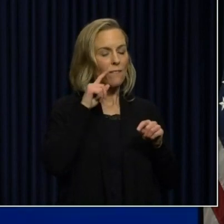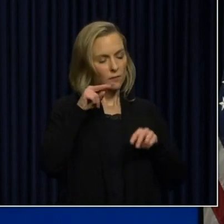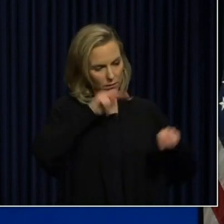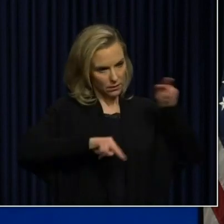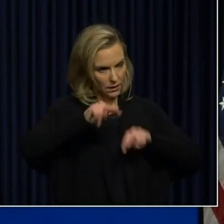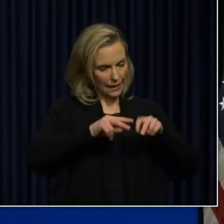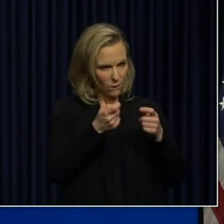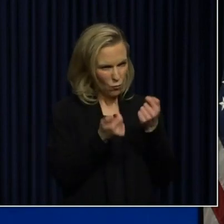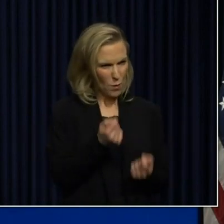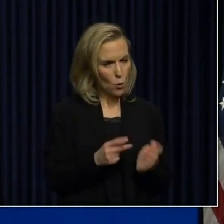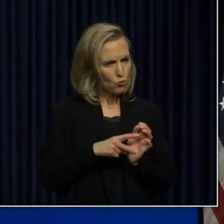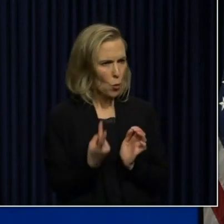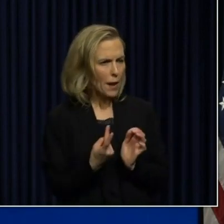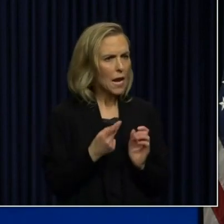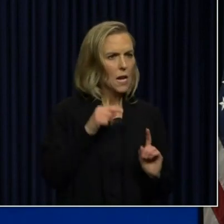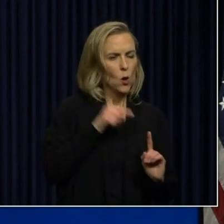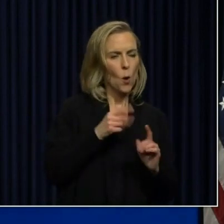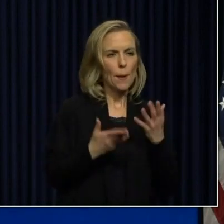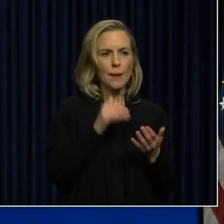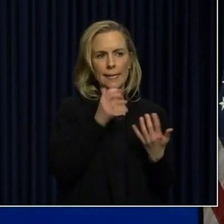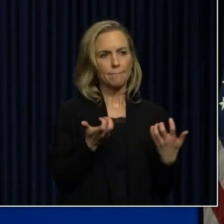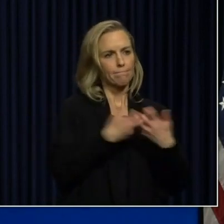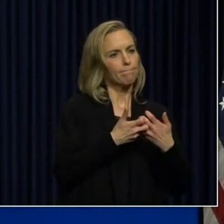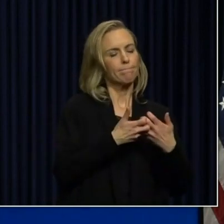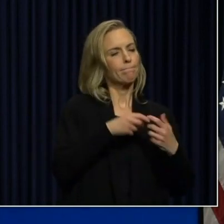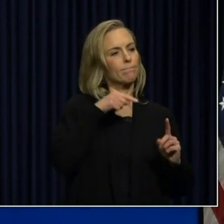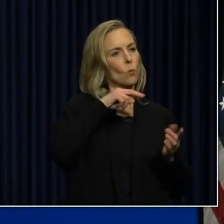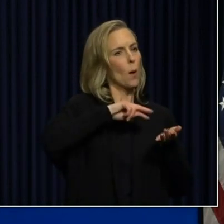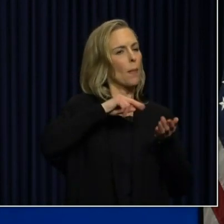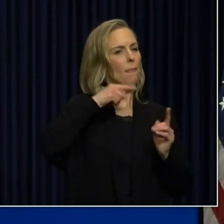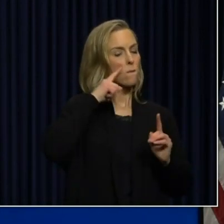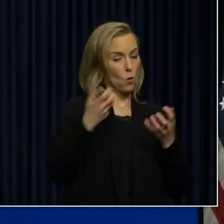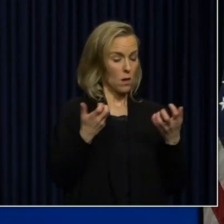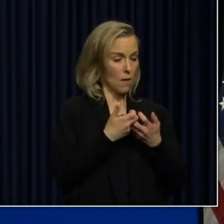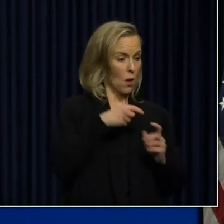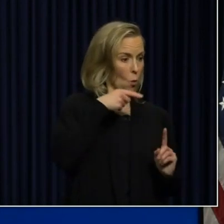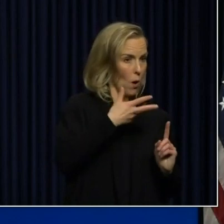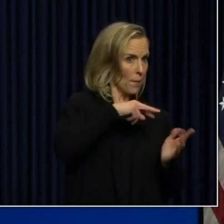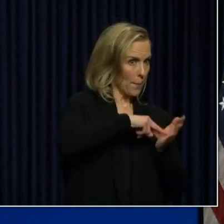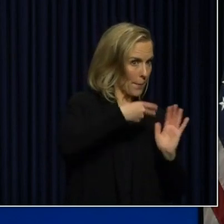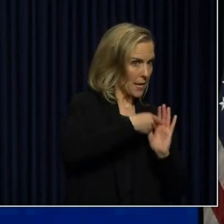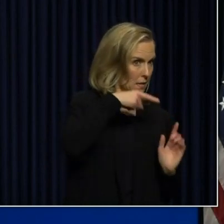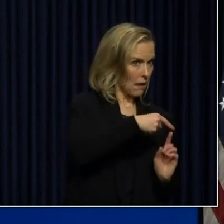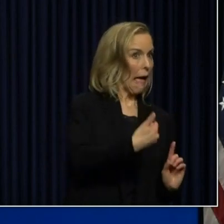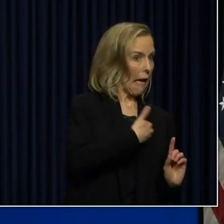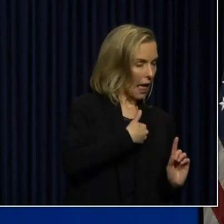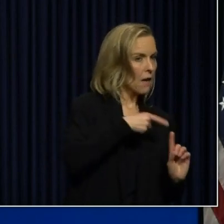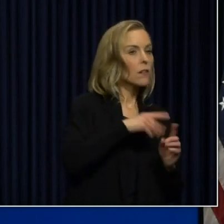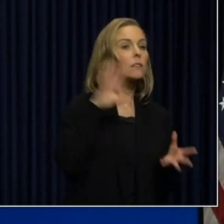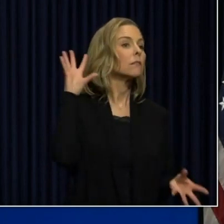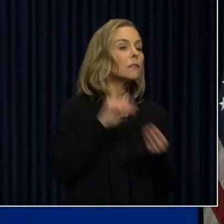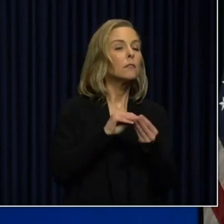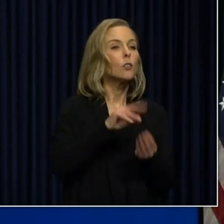cases that do not meet the definition for confirmed cases, our total number of cases in Kentucky